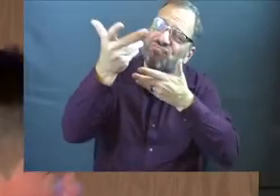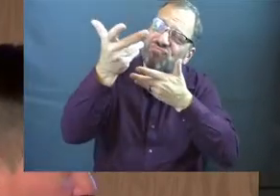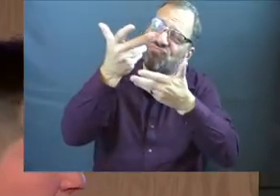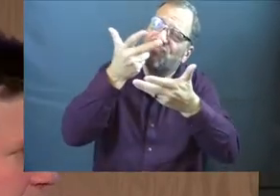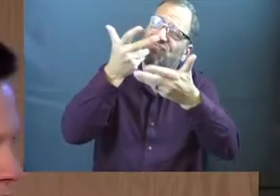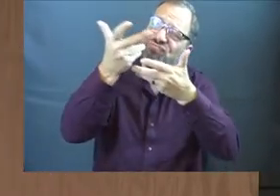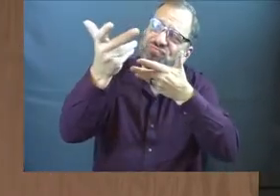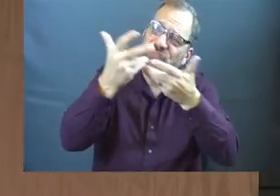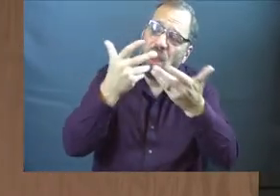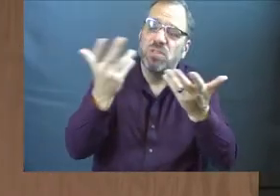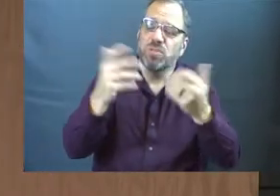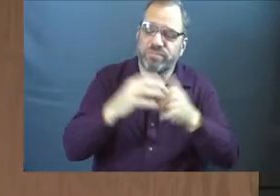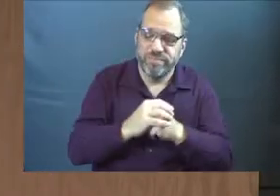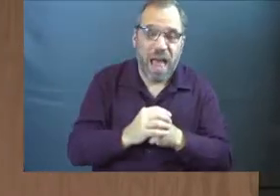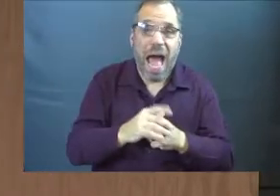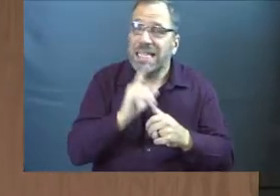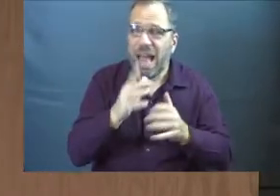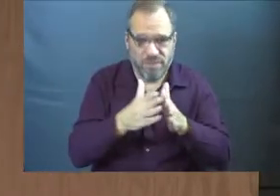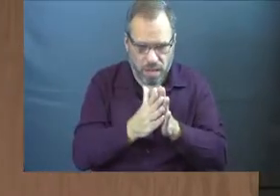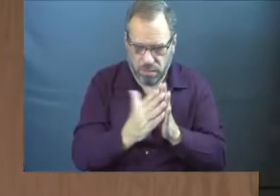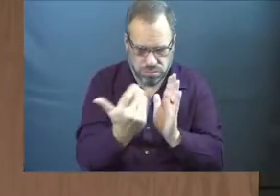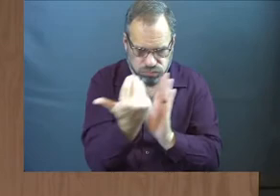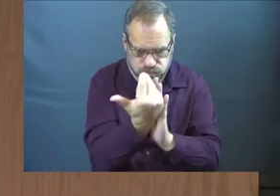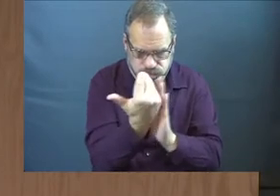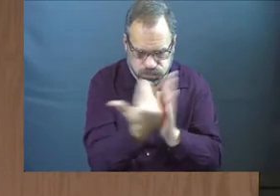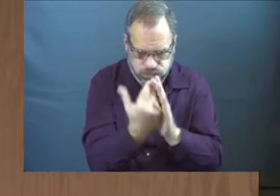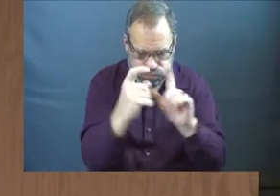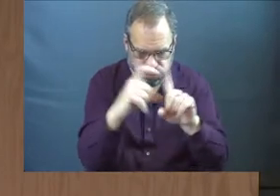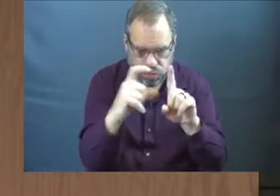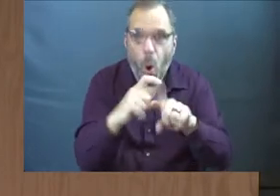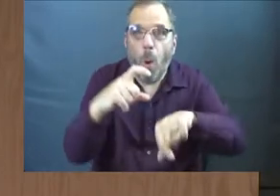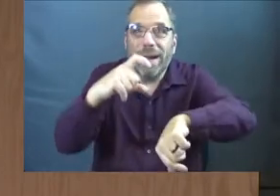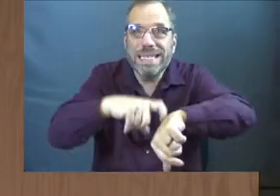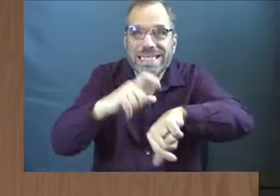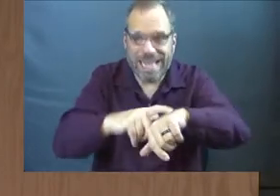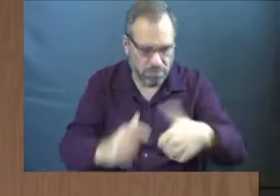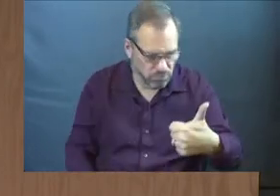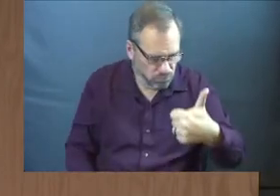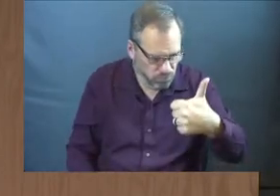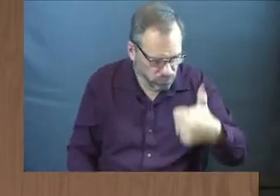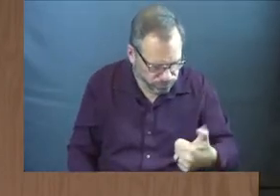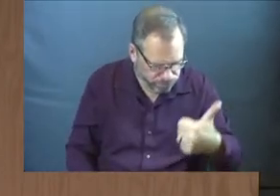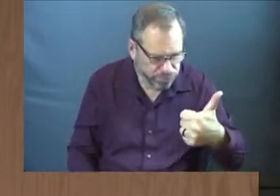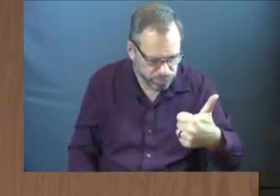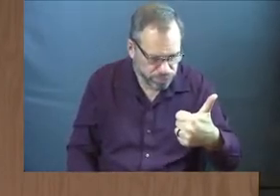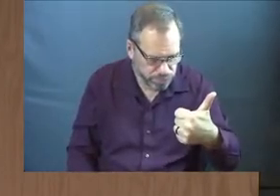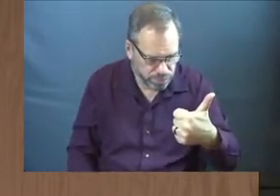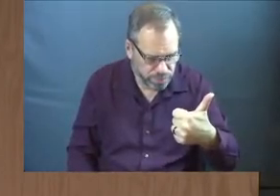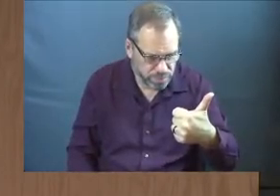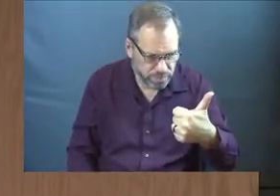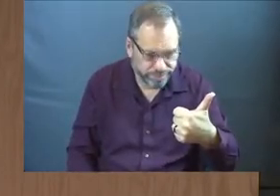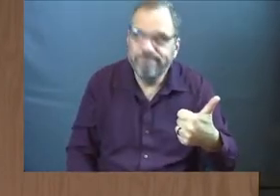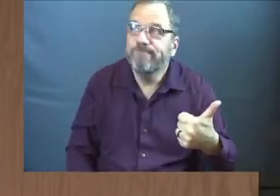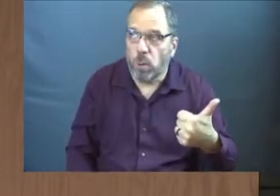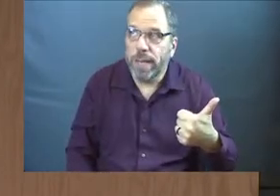wasn't following a method. I wasn't even tracking how much time I had spent talking with God to see whether or not it